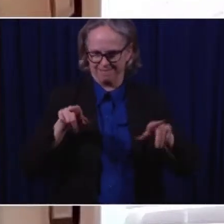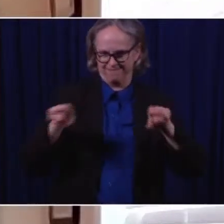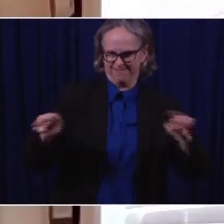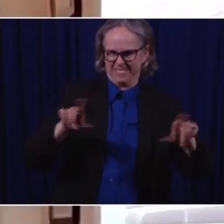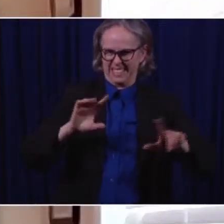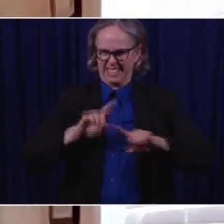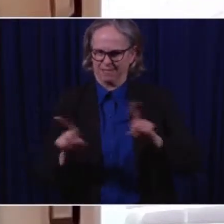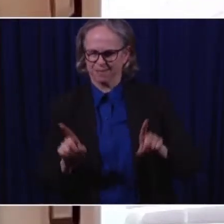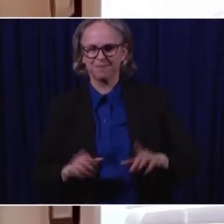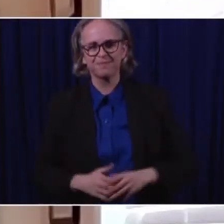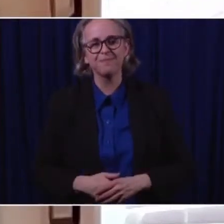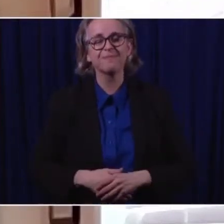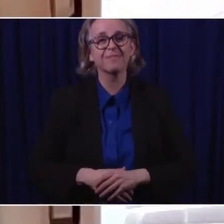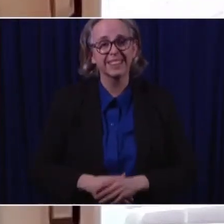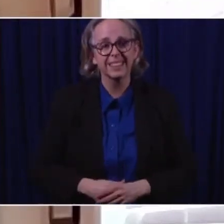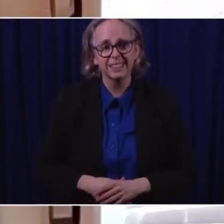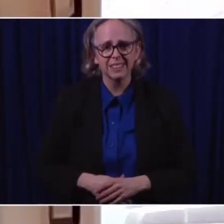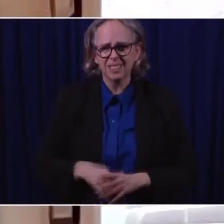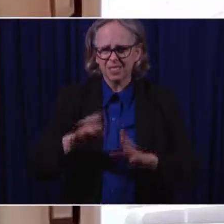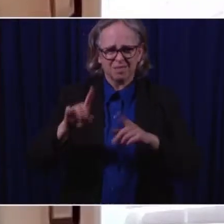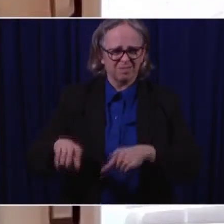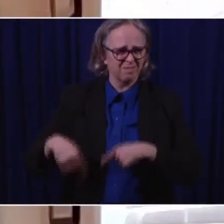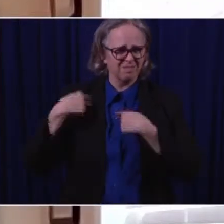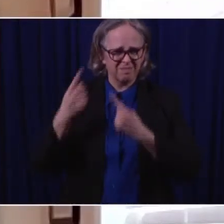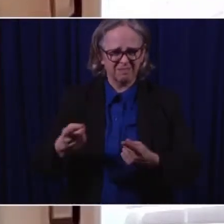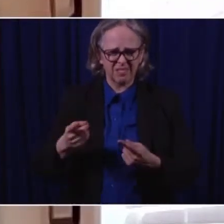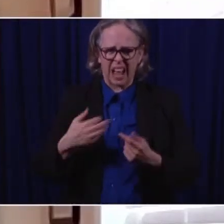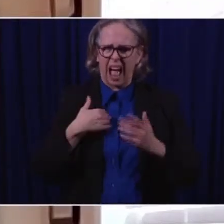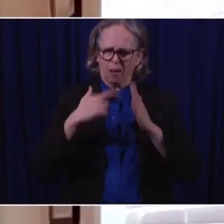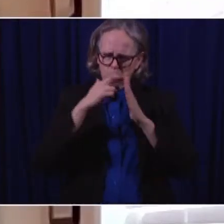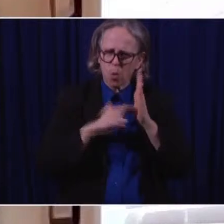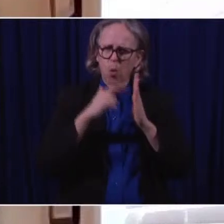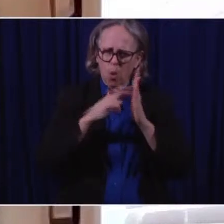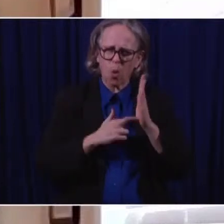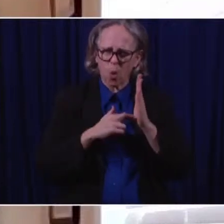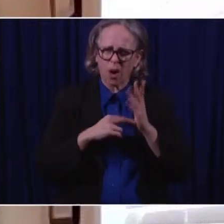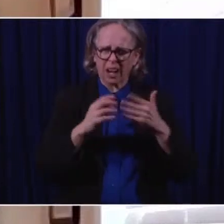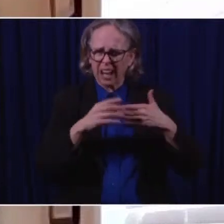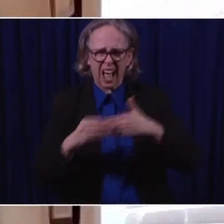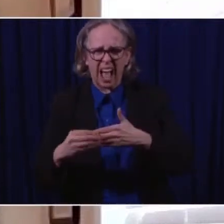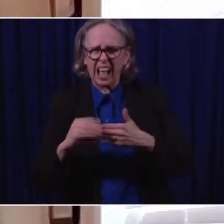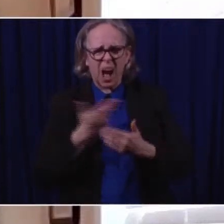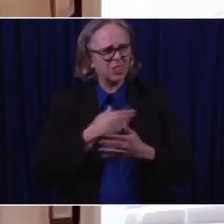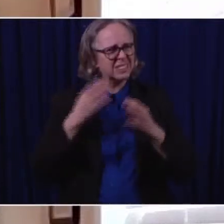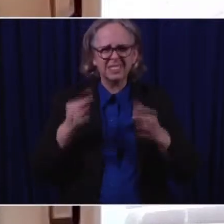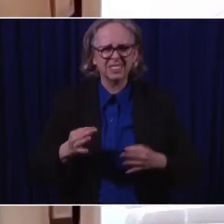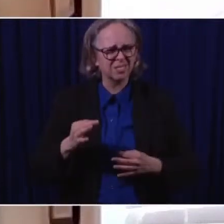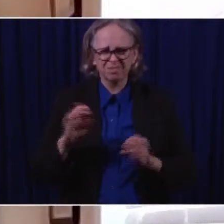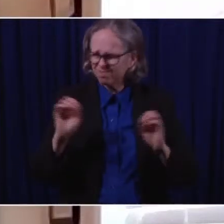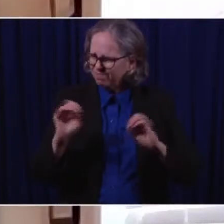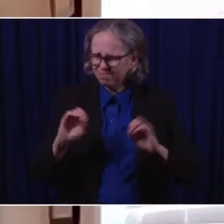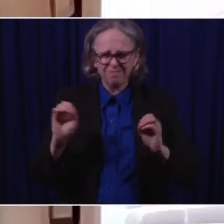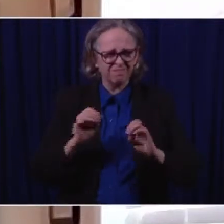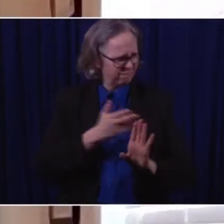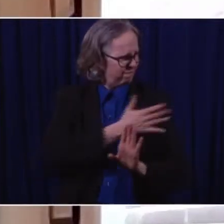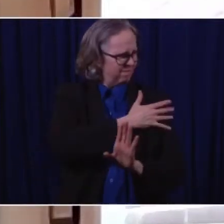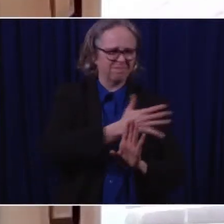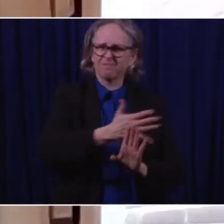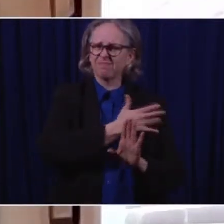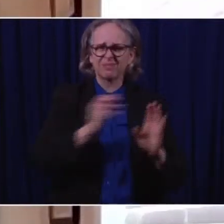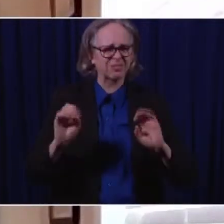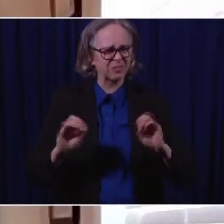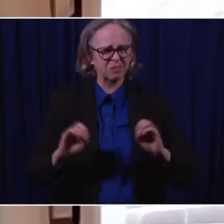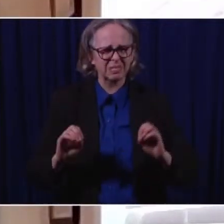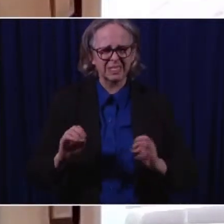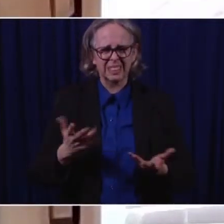be developed at this time that perfectly identifies every individual. We have to use